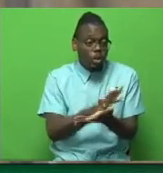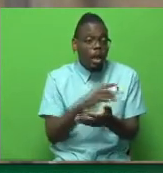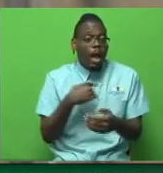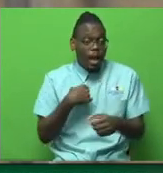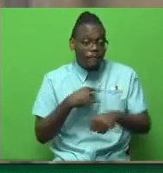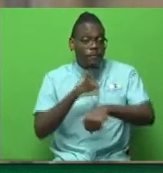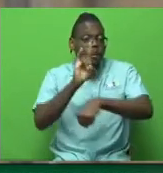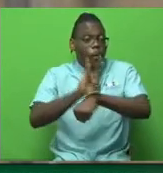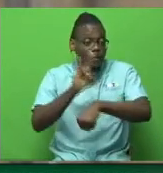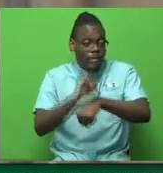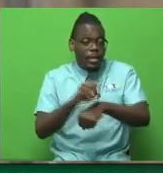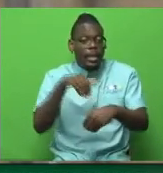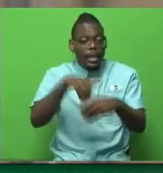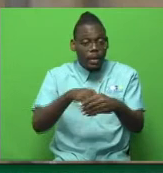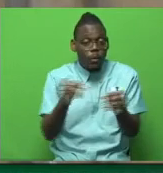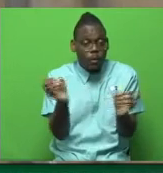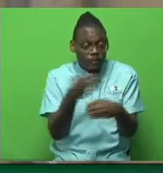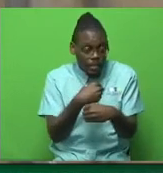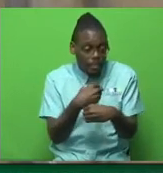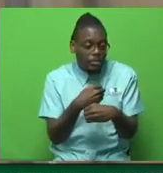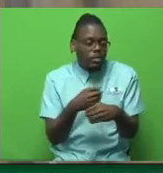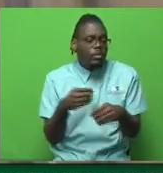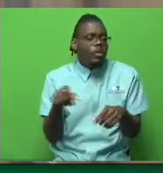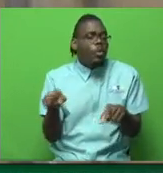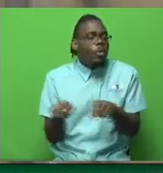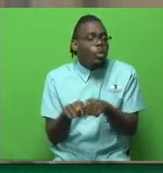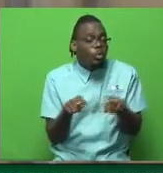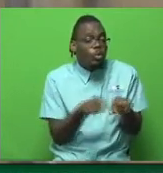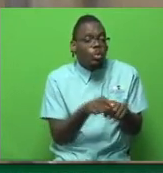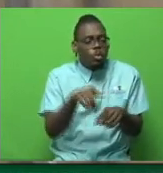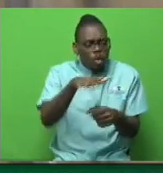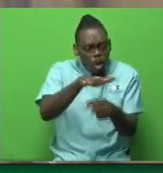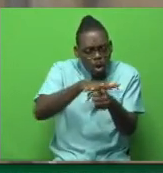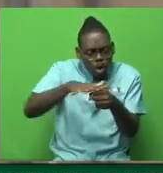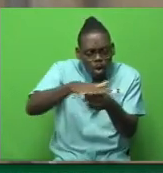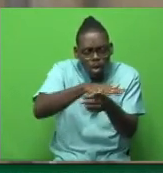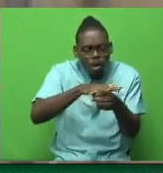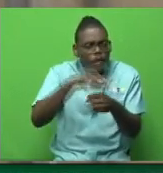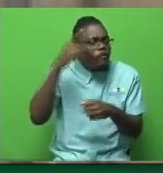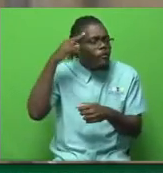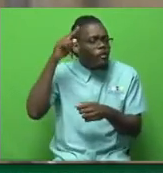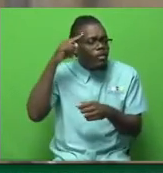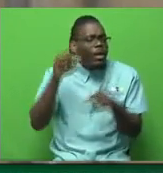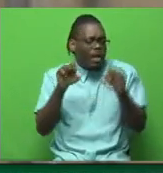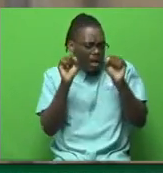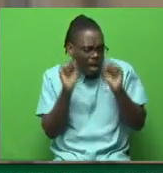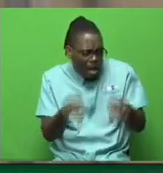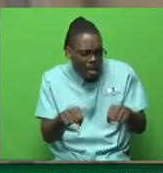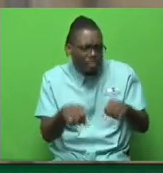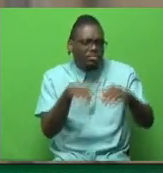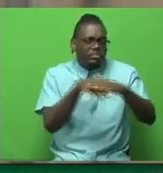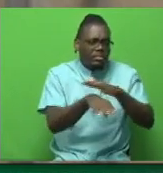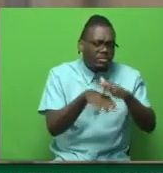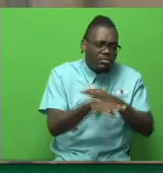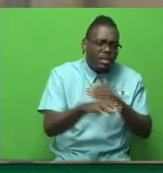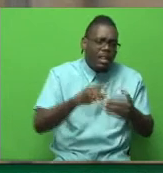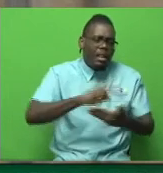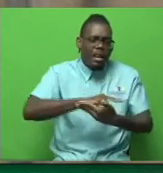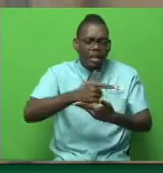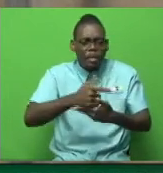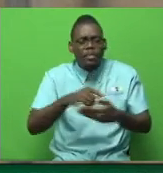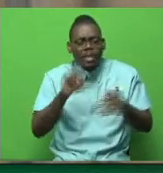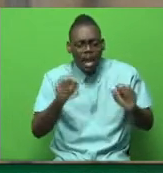areas to ensure that they have the access to be able to use the SMS and the slms 14